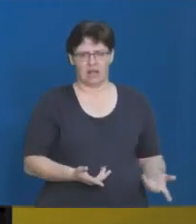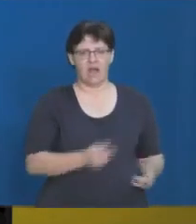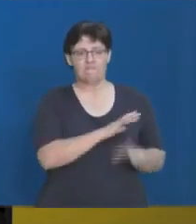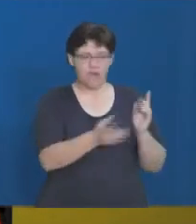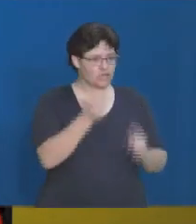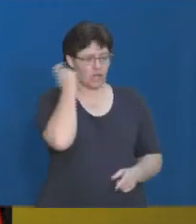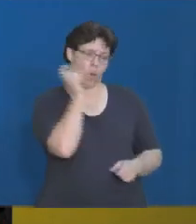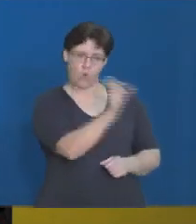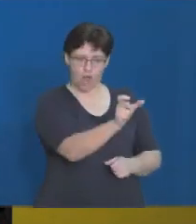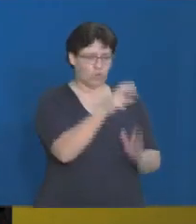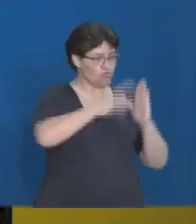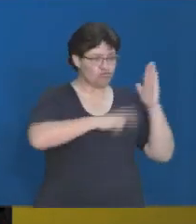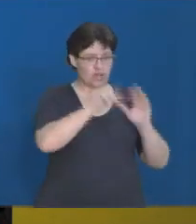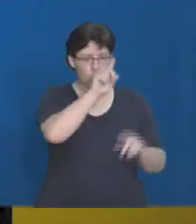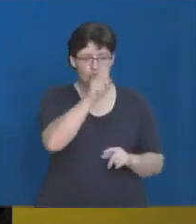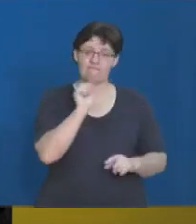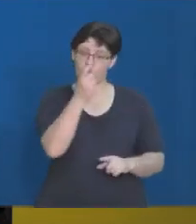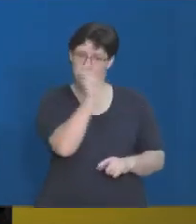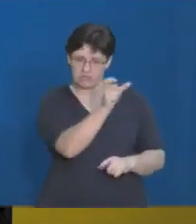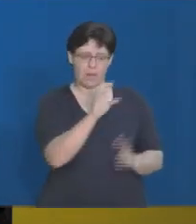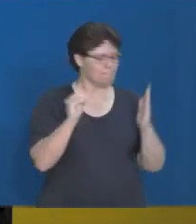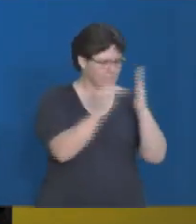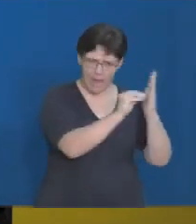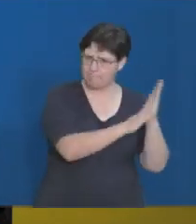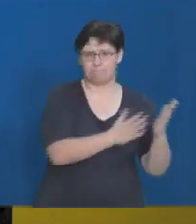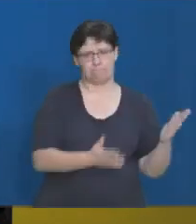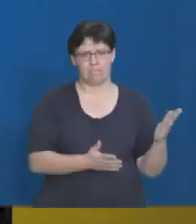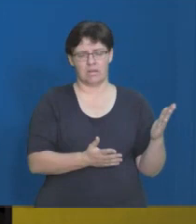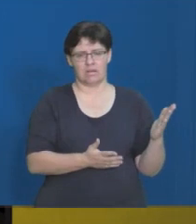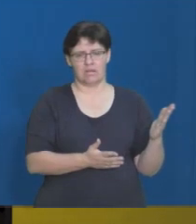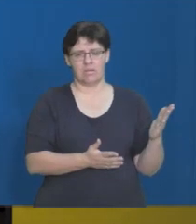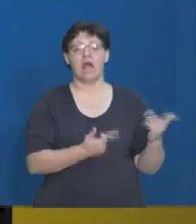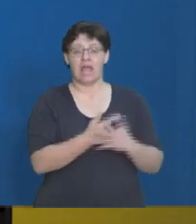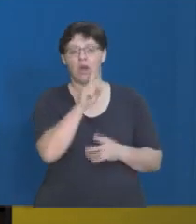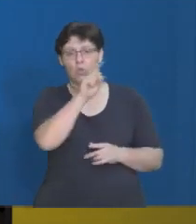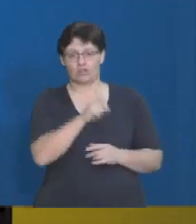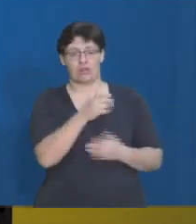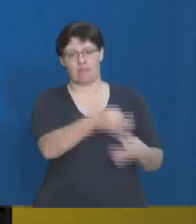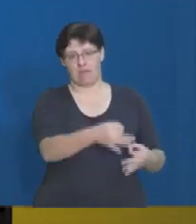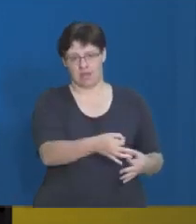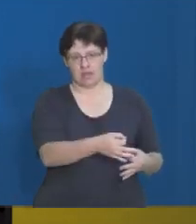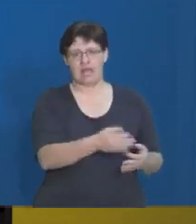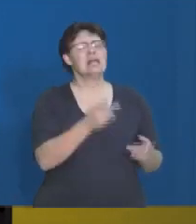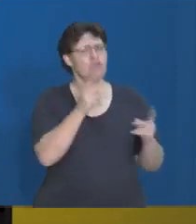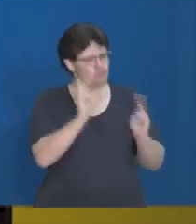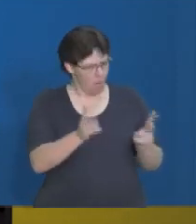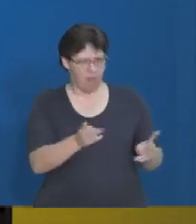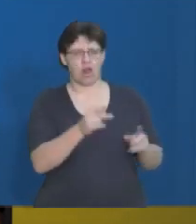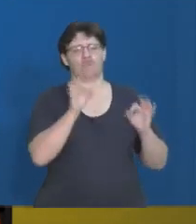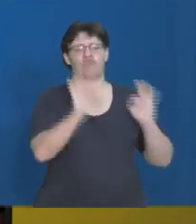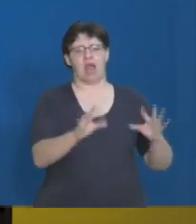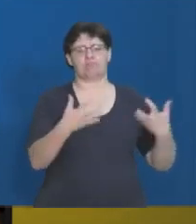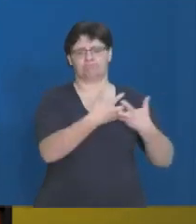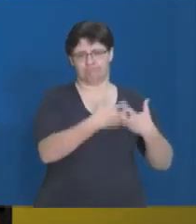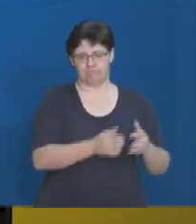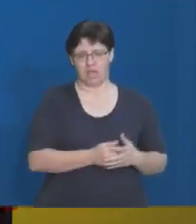to your mind when you read the question, just jot it down somewhere in the question paper. It's usually the right one.